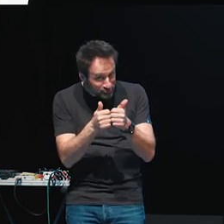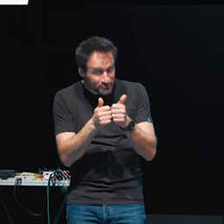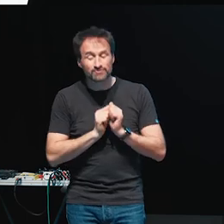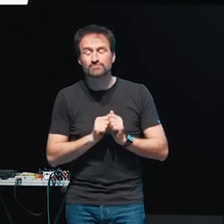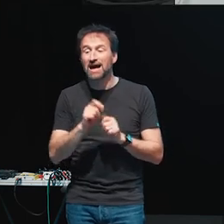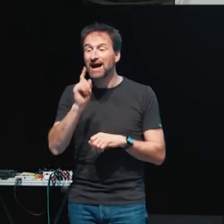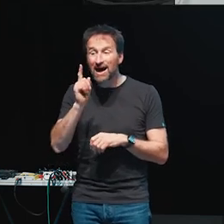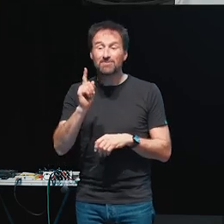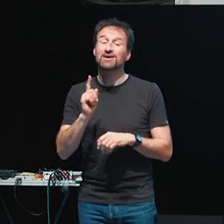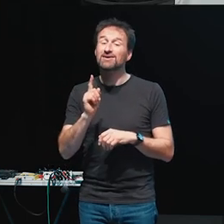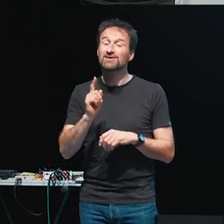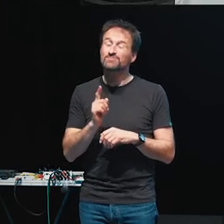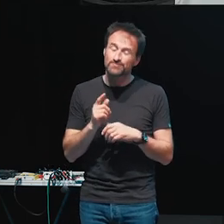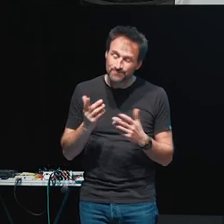of the